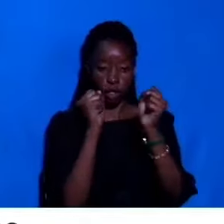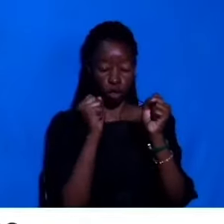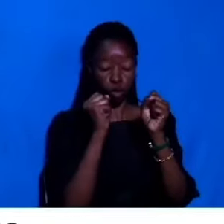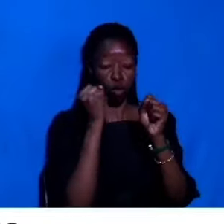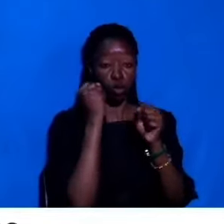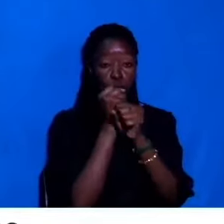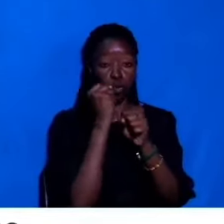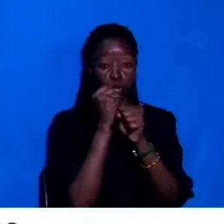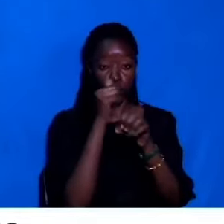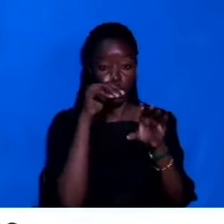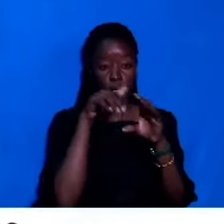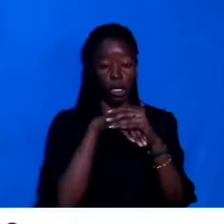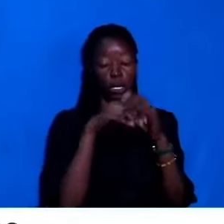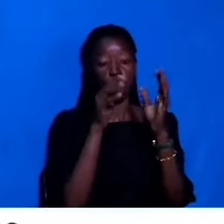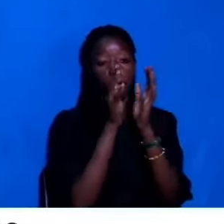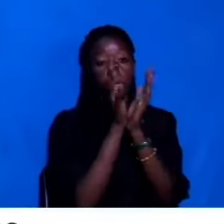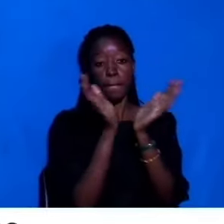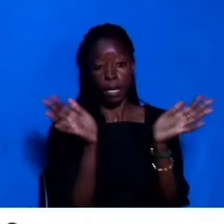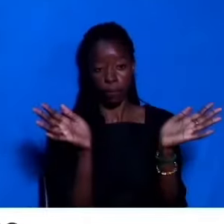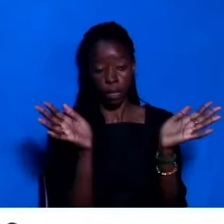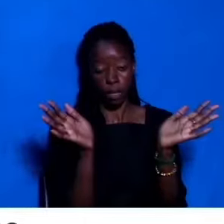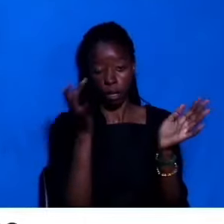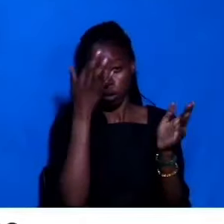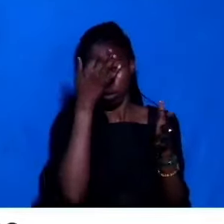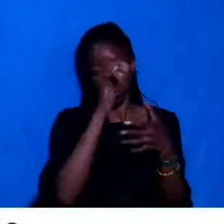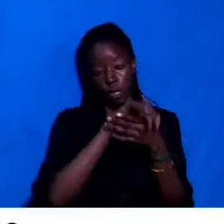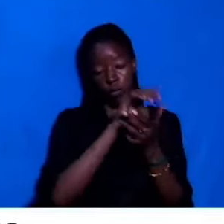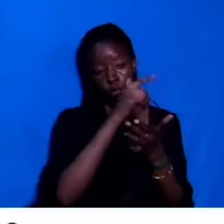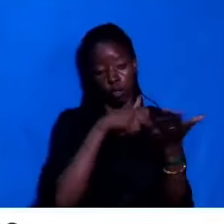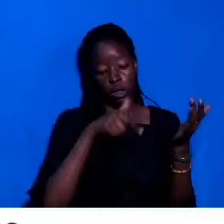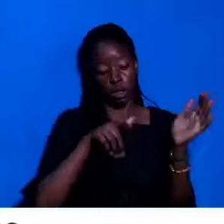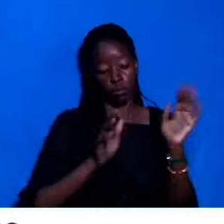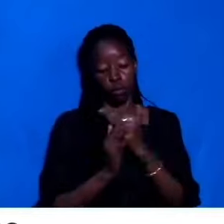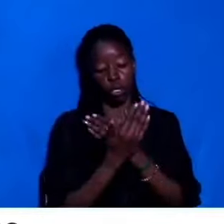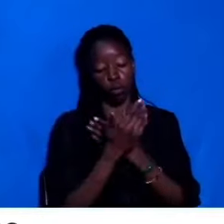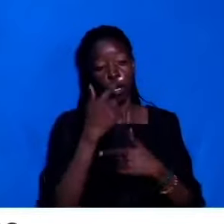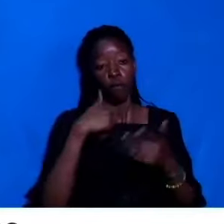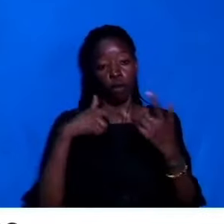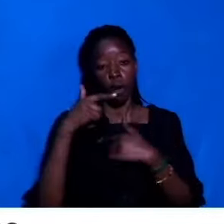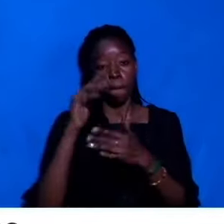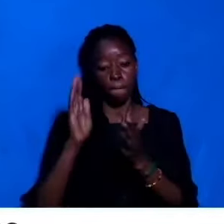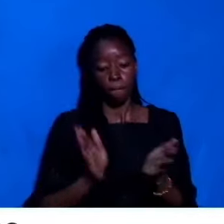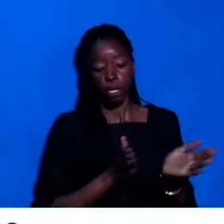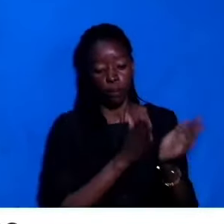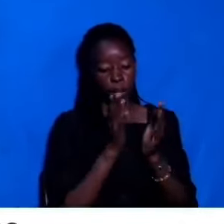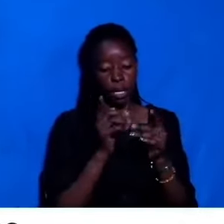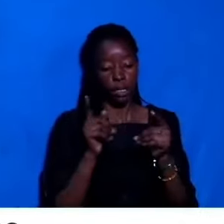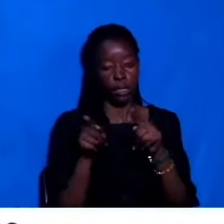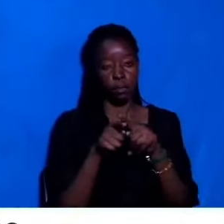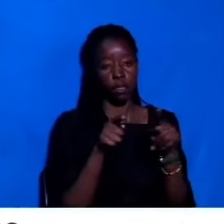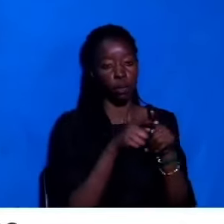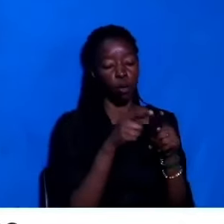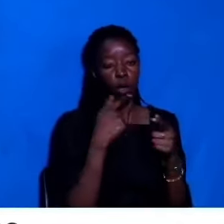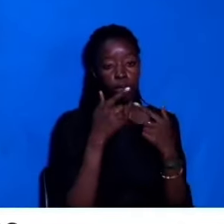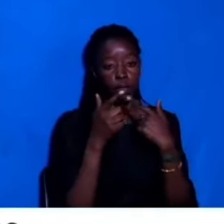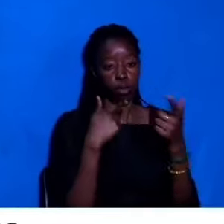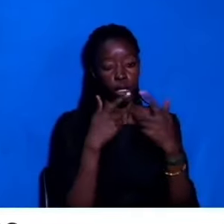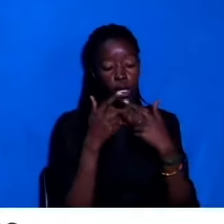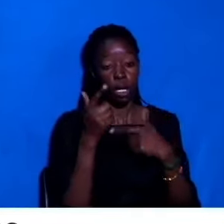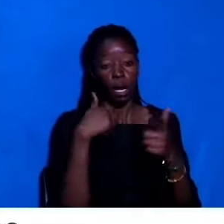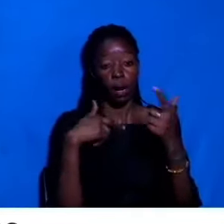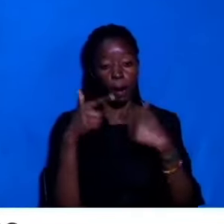I want to believe that this morning, we have come prepared, as we have been talking, that we will come before the Lord